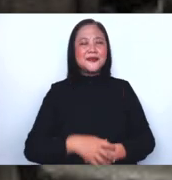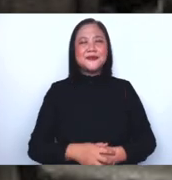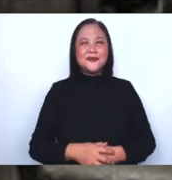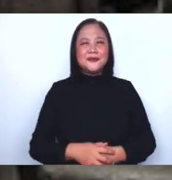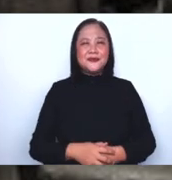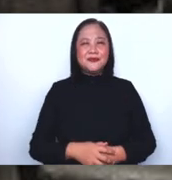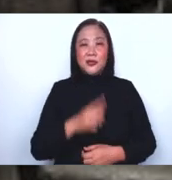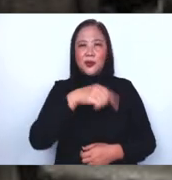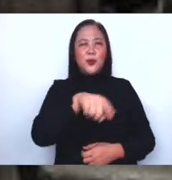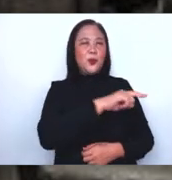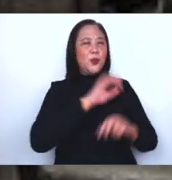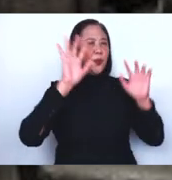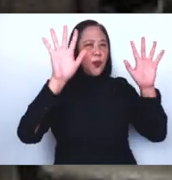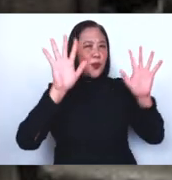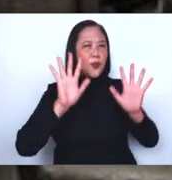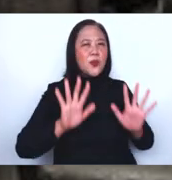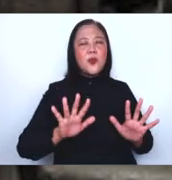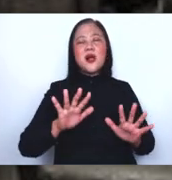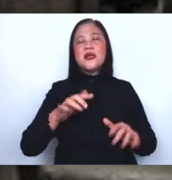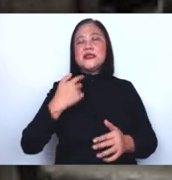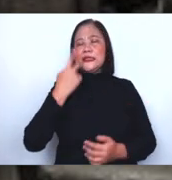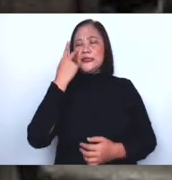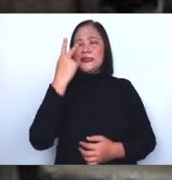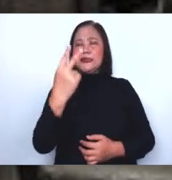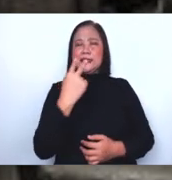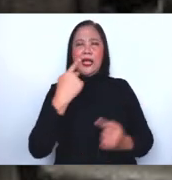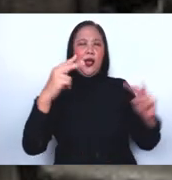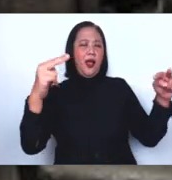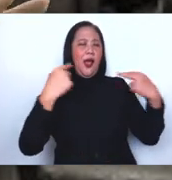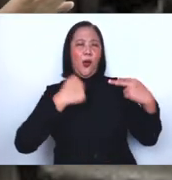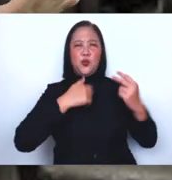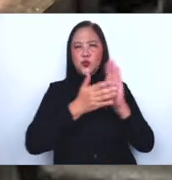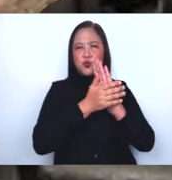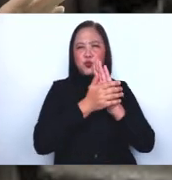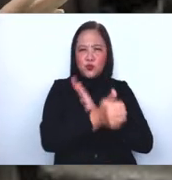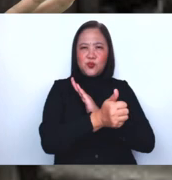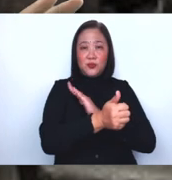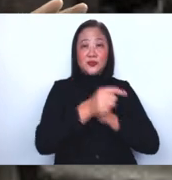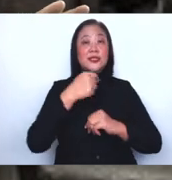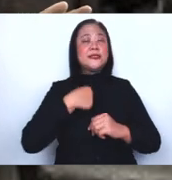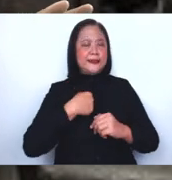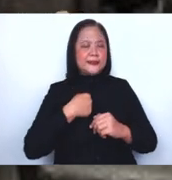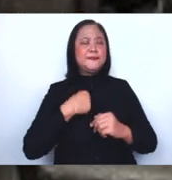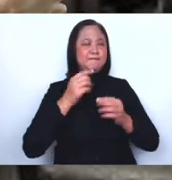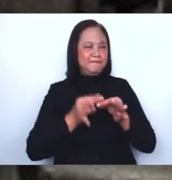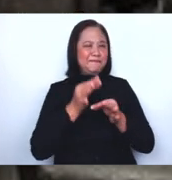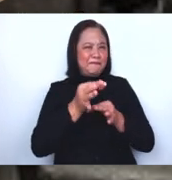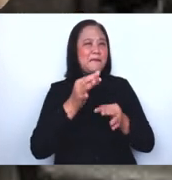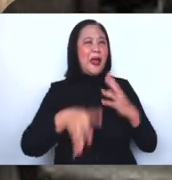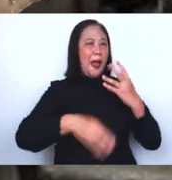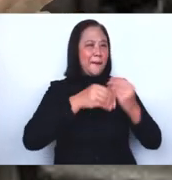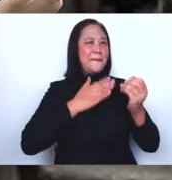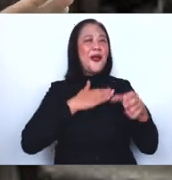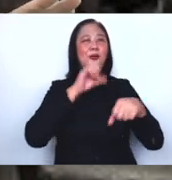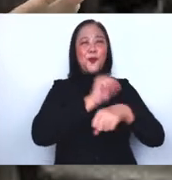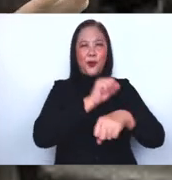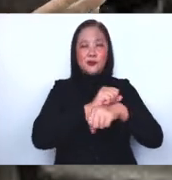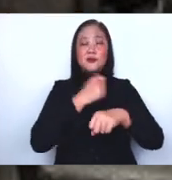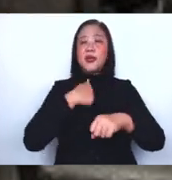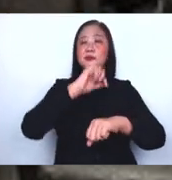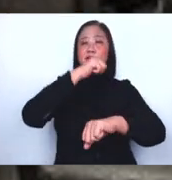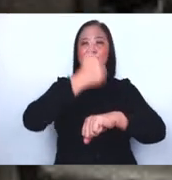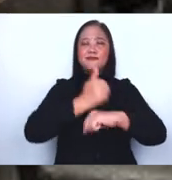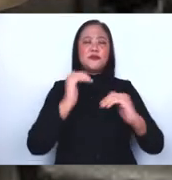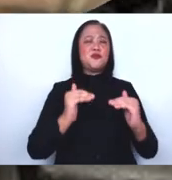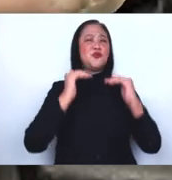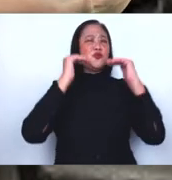They will be amazed to see what an expert I am, and they will extend my work. I will be appointed to